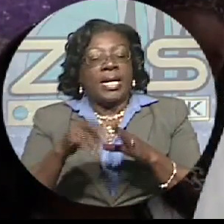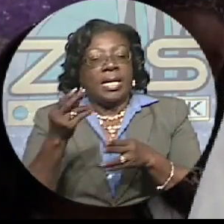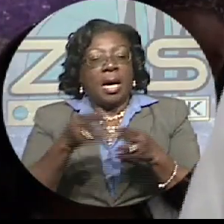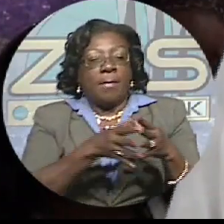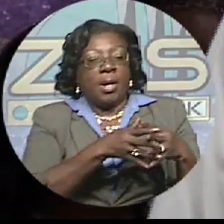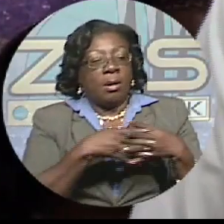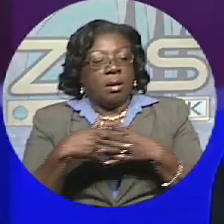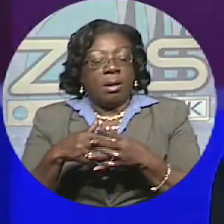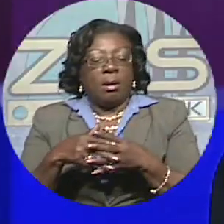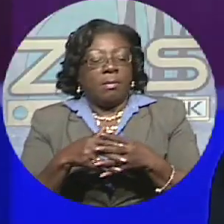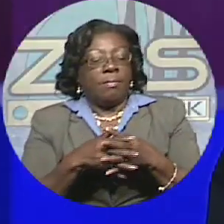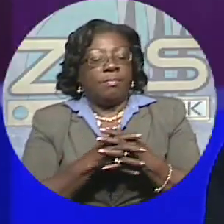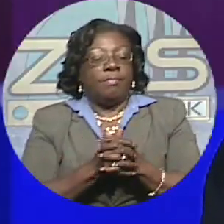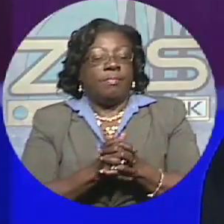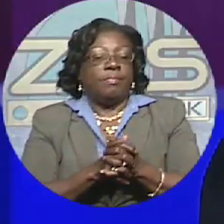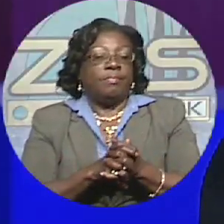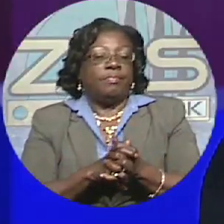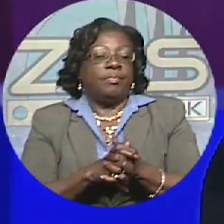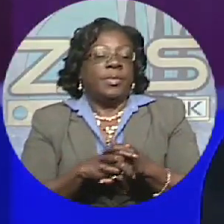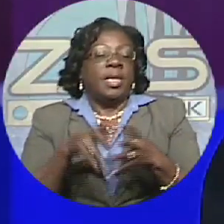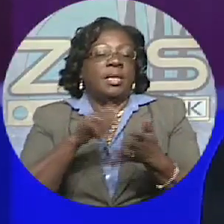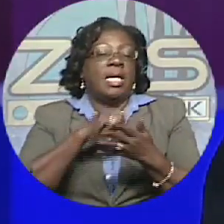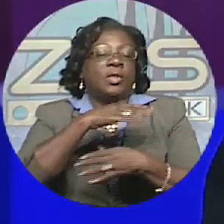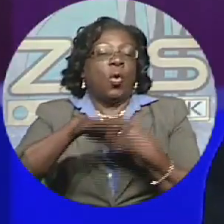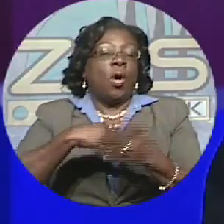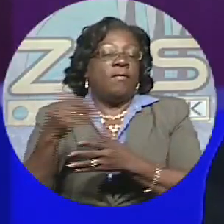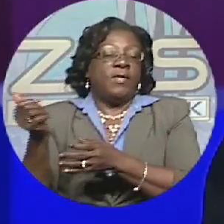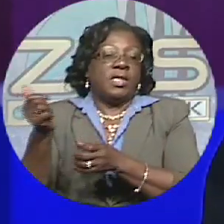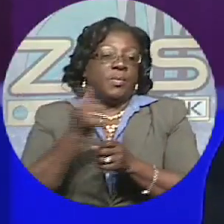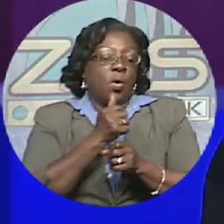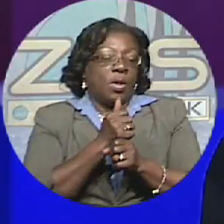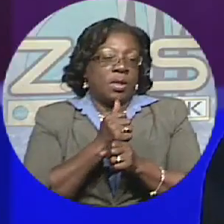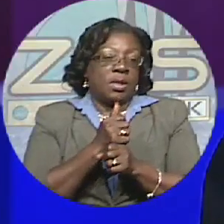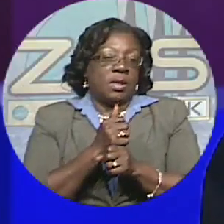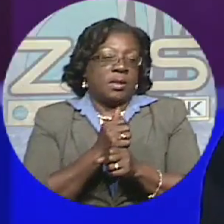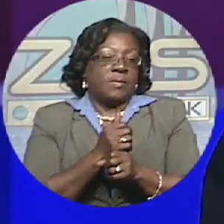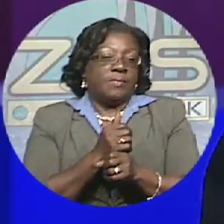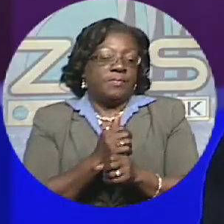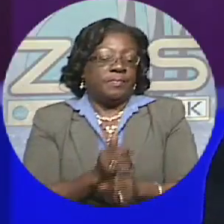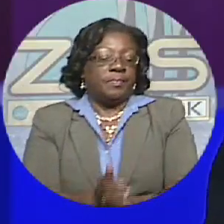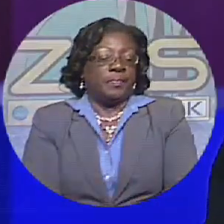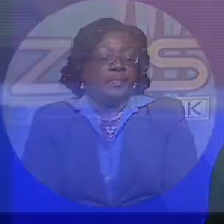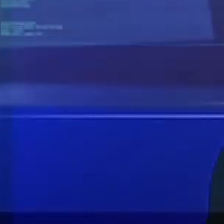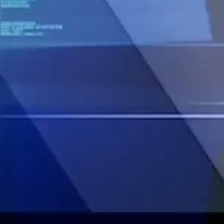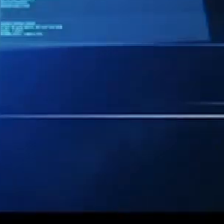of the embargo. And that will do it for sports. Have a good evening, everybody.